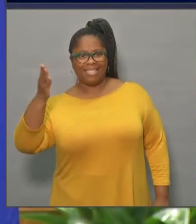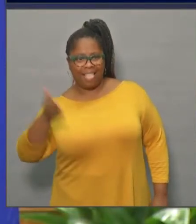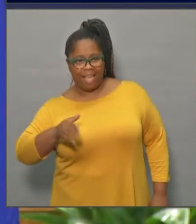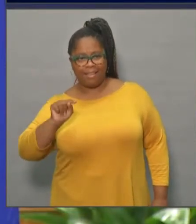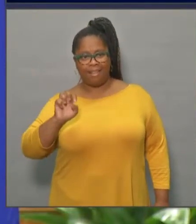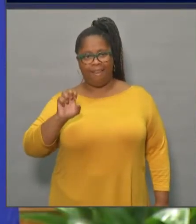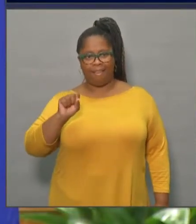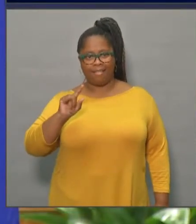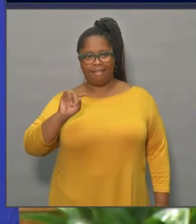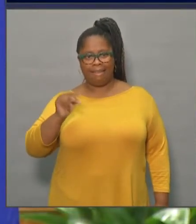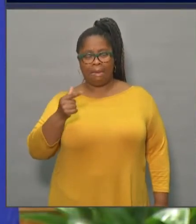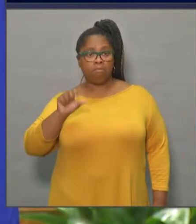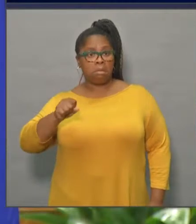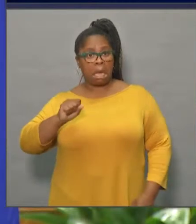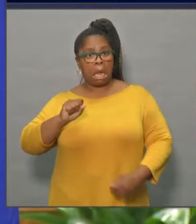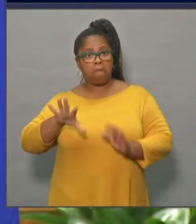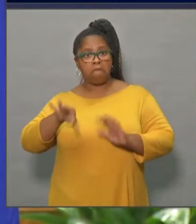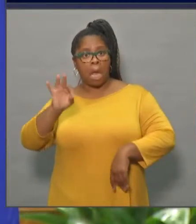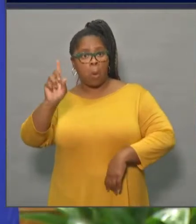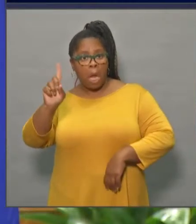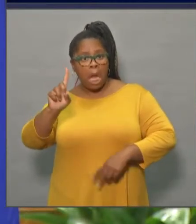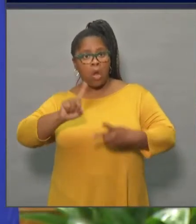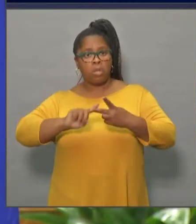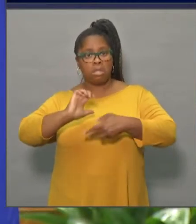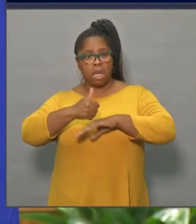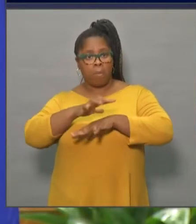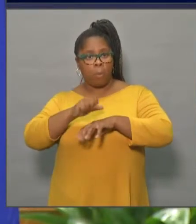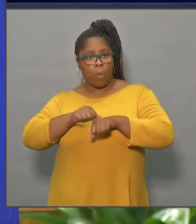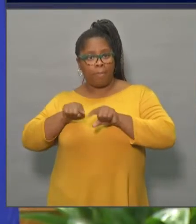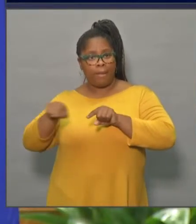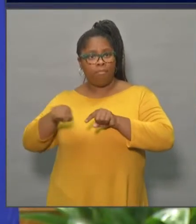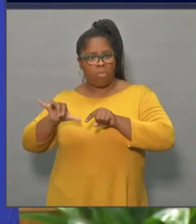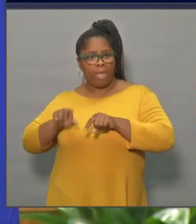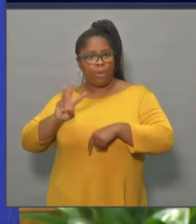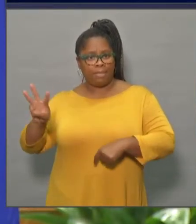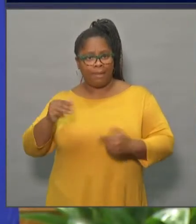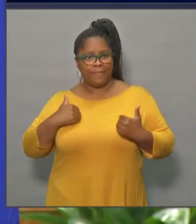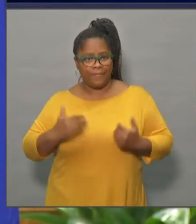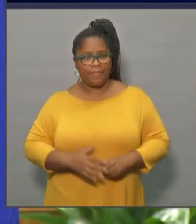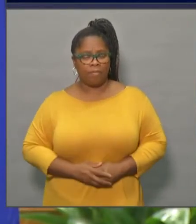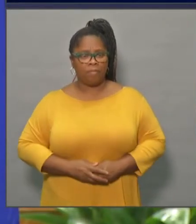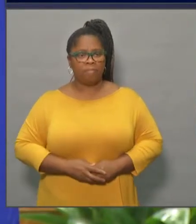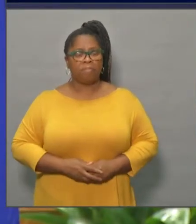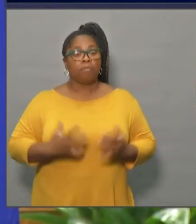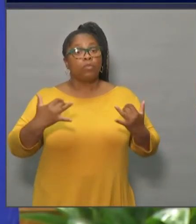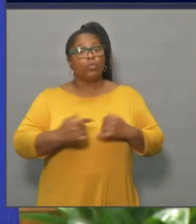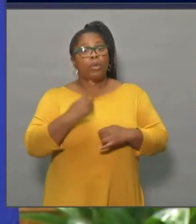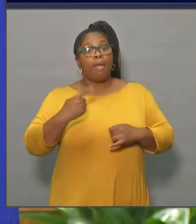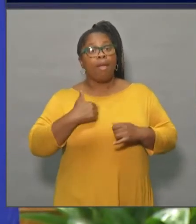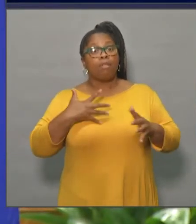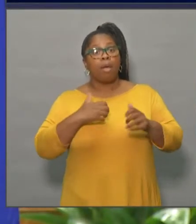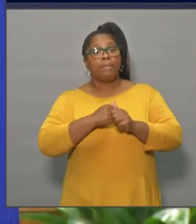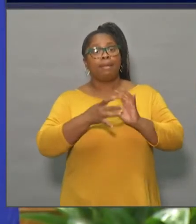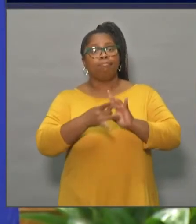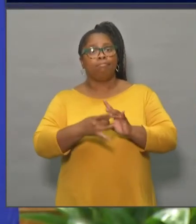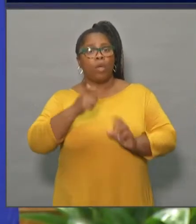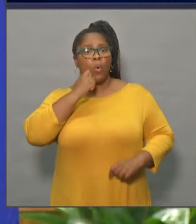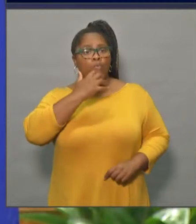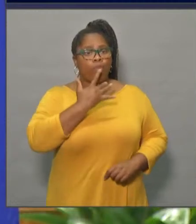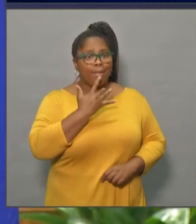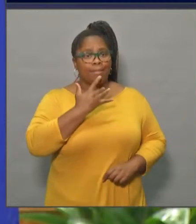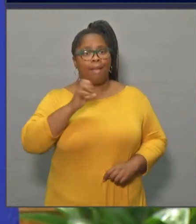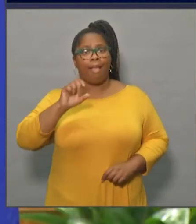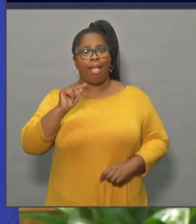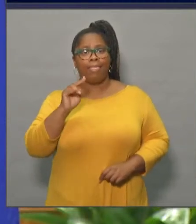covid19.lacounty.gov/testing to make an appointment and to find a location. I do have an update today on our race, ethnicity, and income